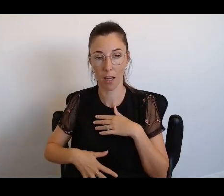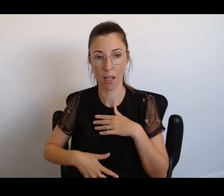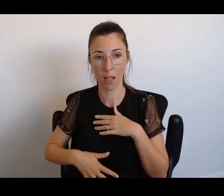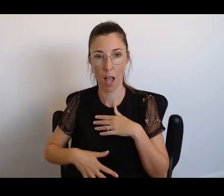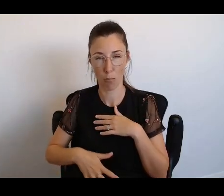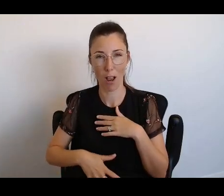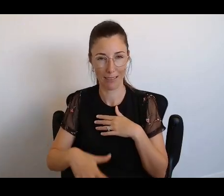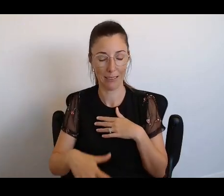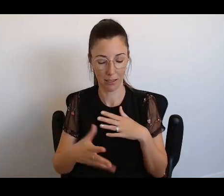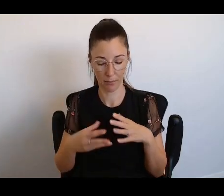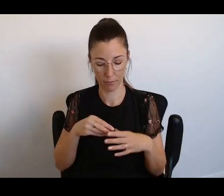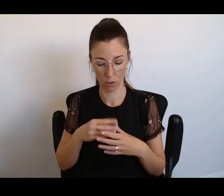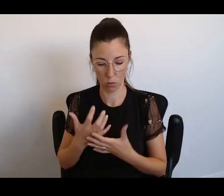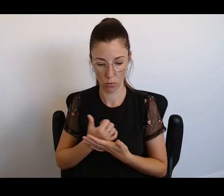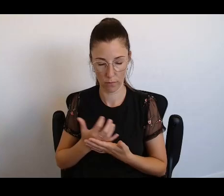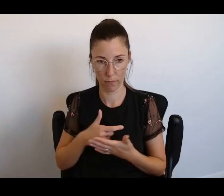say?